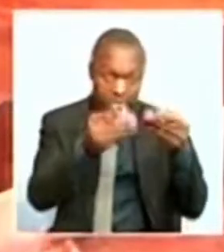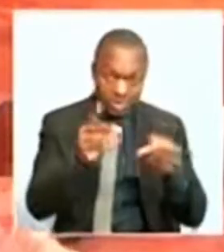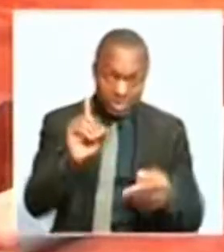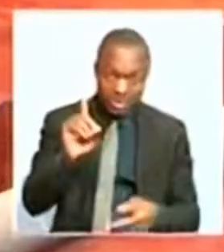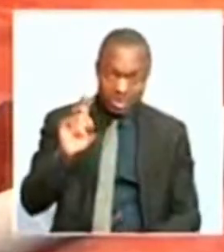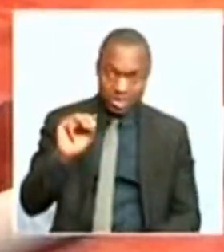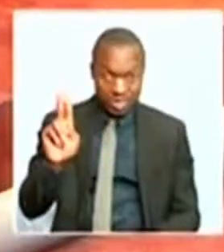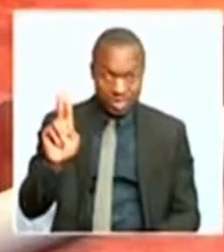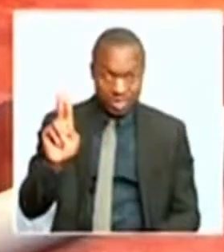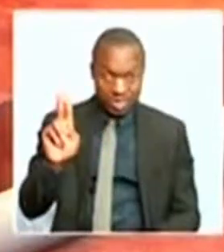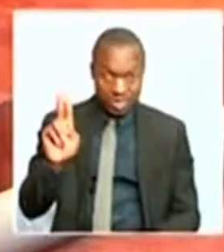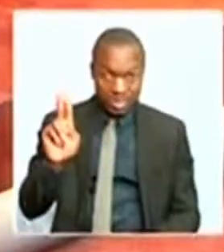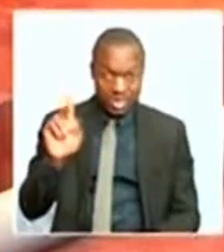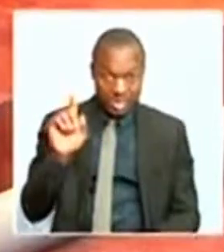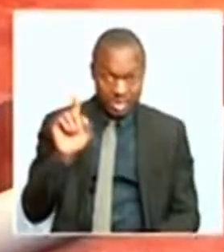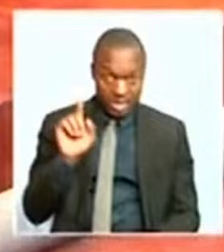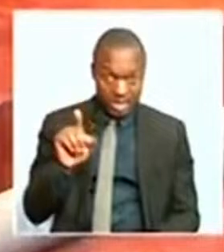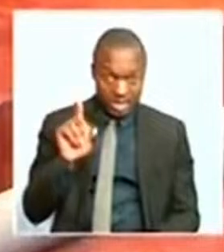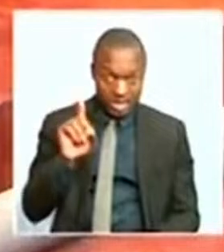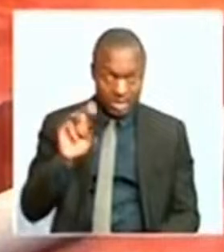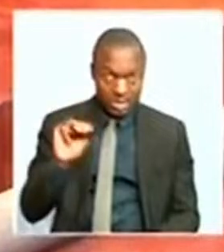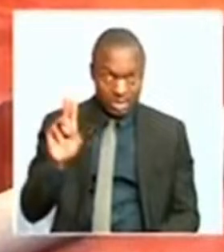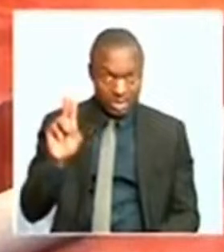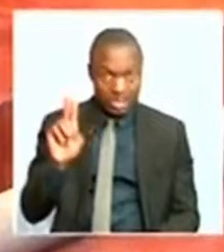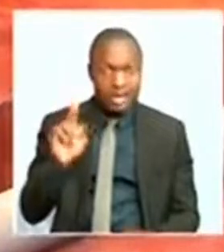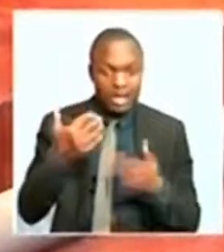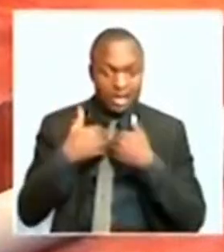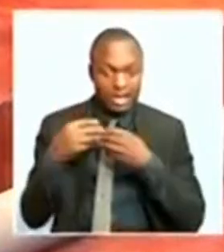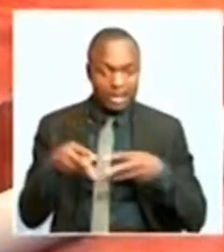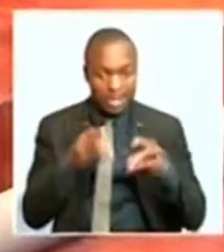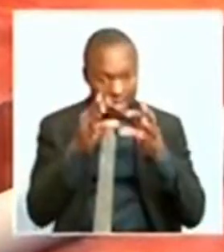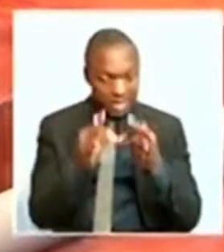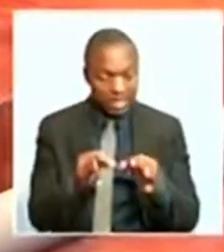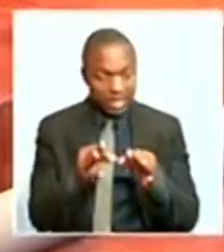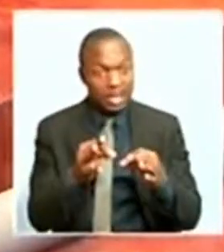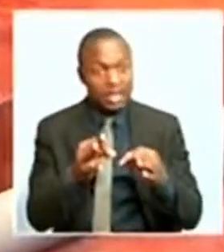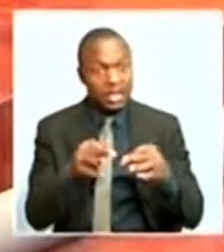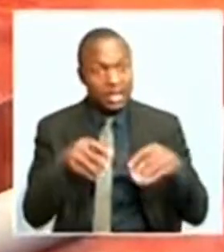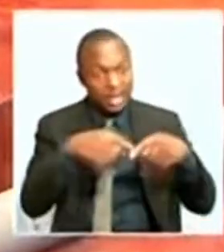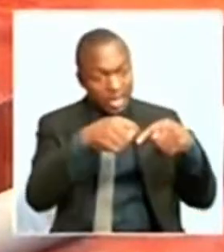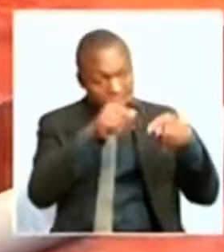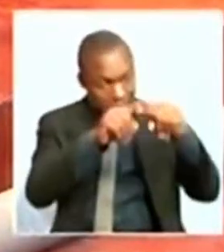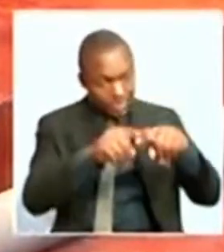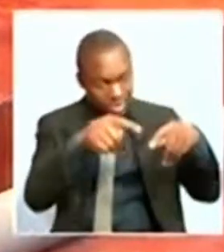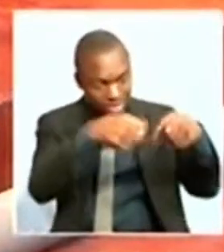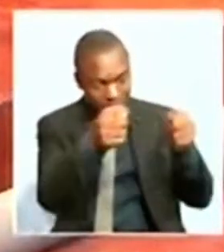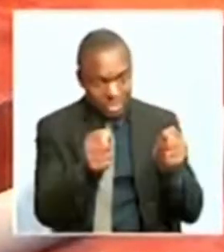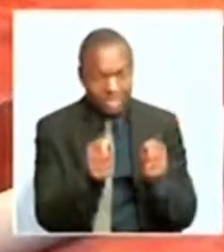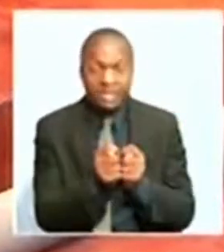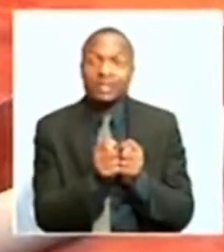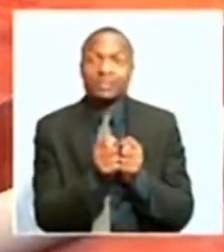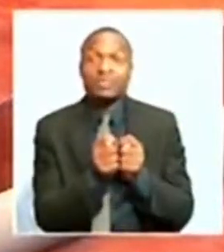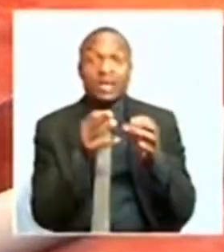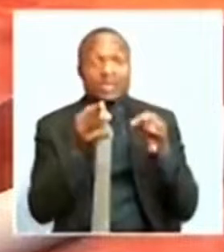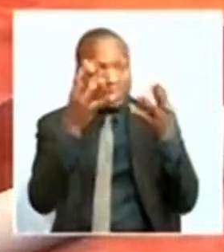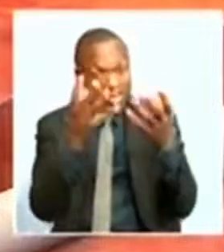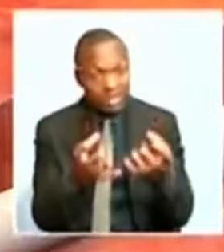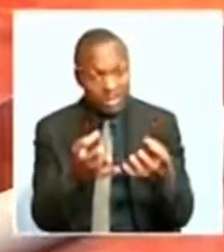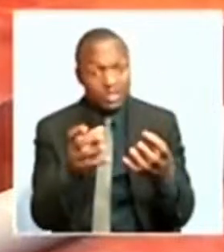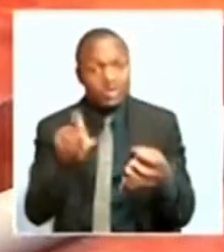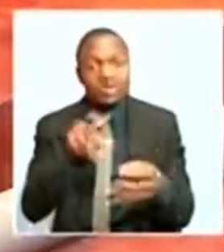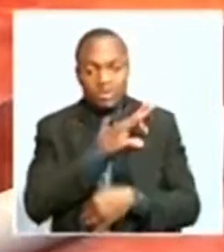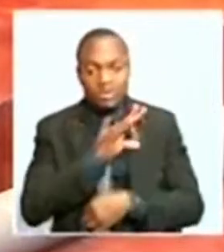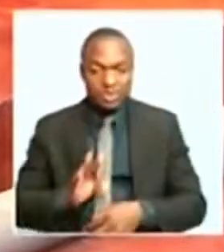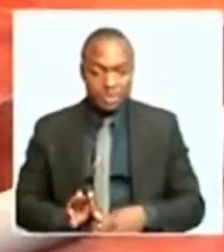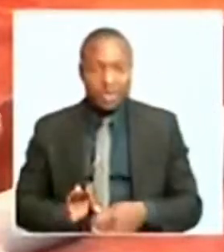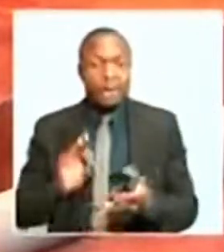the measures. So depending on the type of calamity, whether it's a drought, there's a food need for relief food, that could be the intervention that